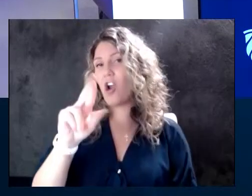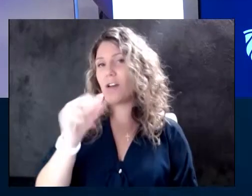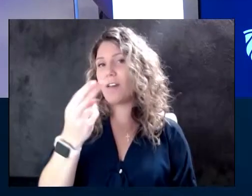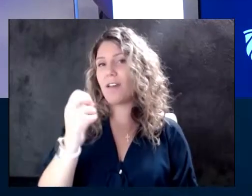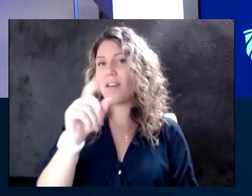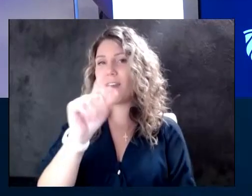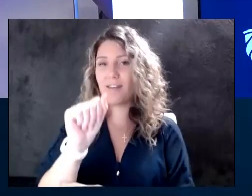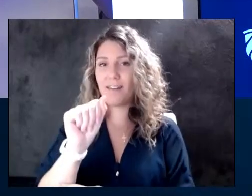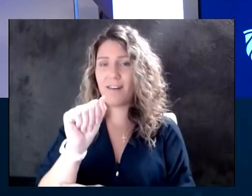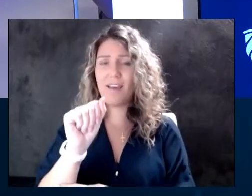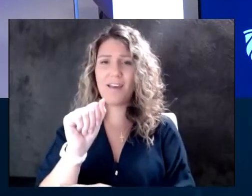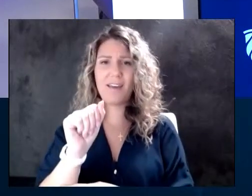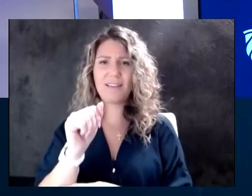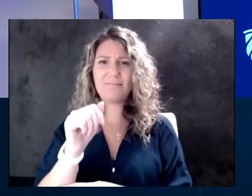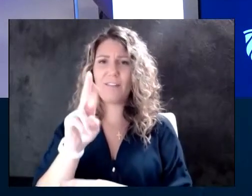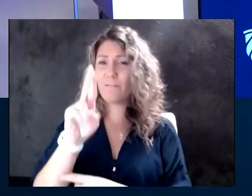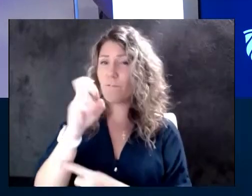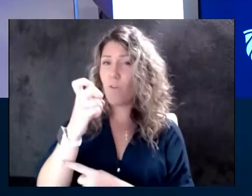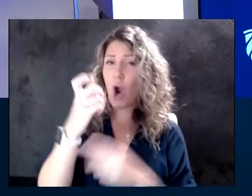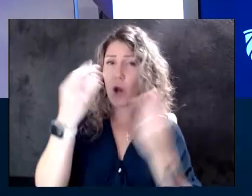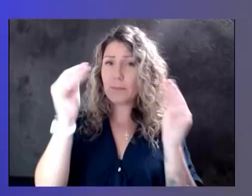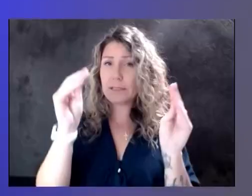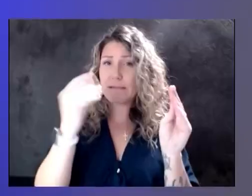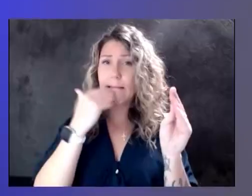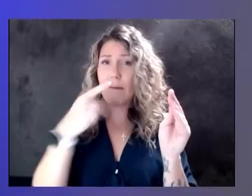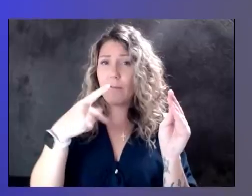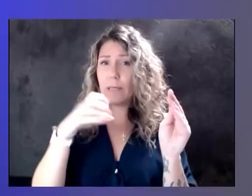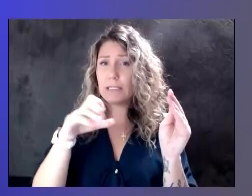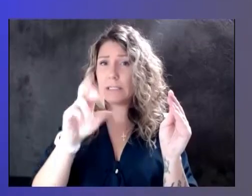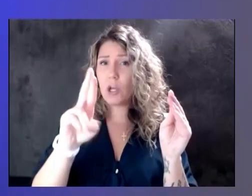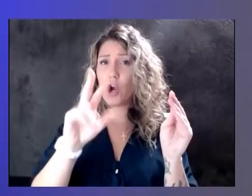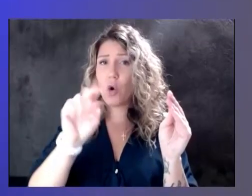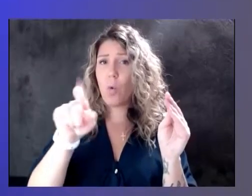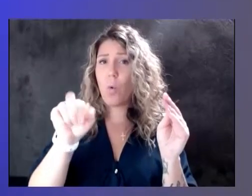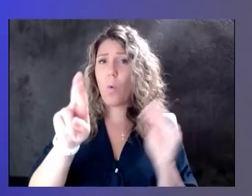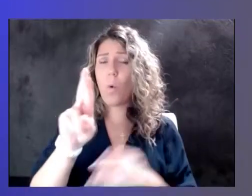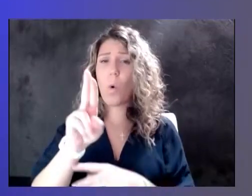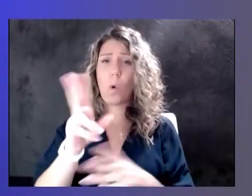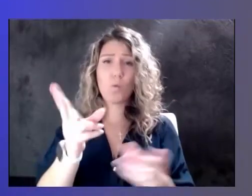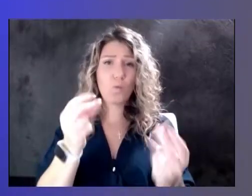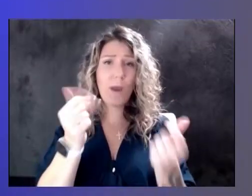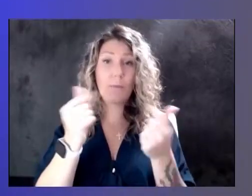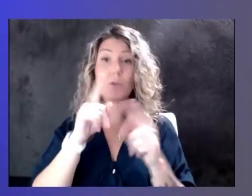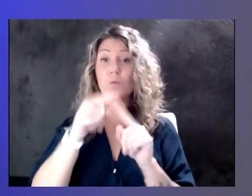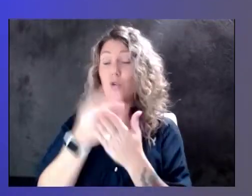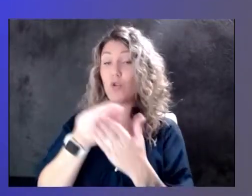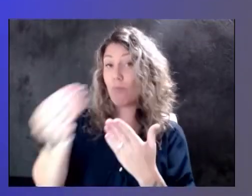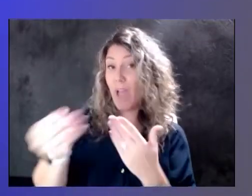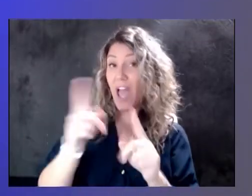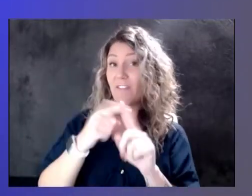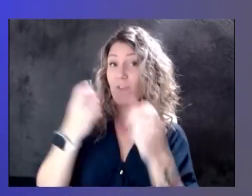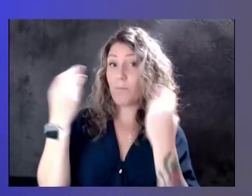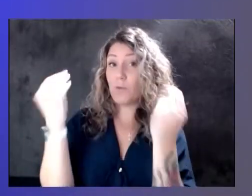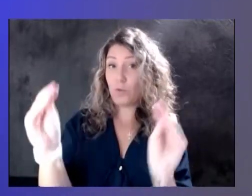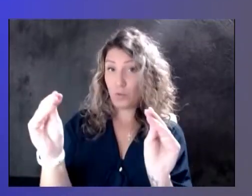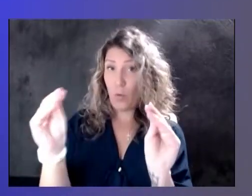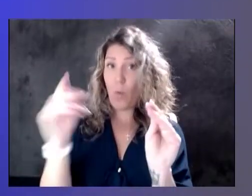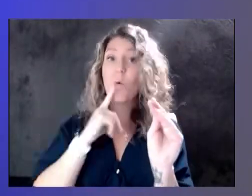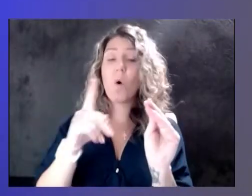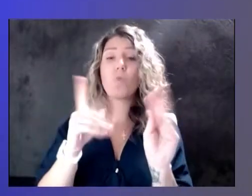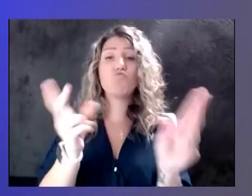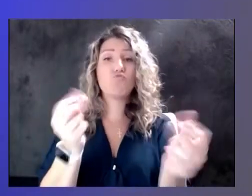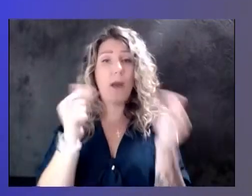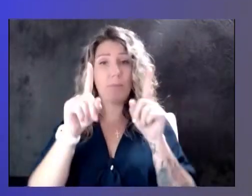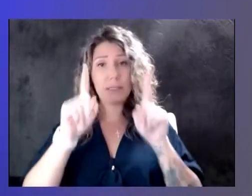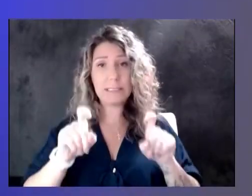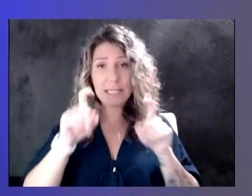pharmacies have PCR tests or just the rapid tests? So what you're going to buy off the shelf is just going to be the rapid test. Okay. So if you go in, you buy a box